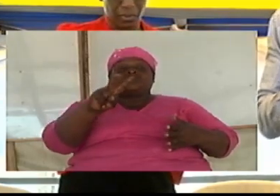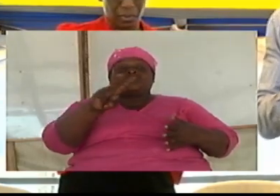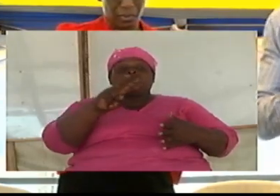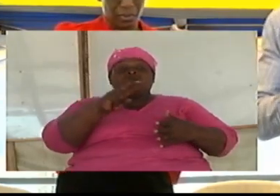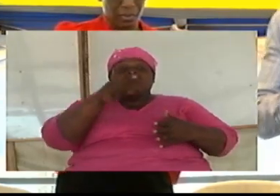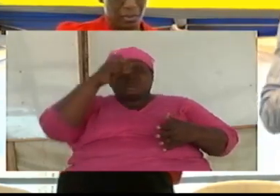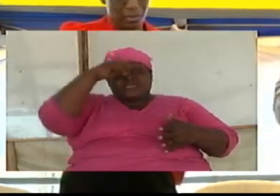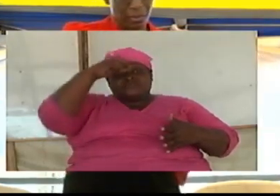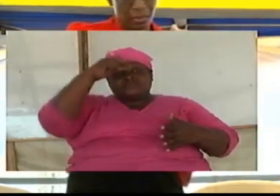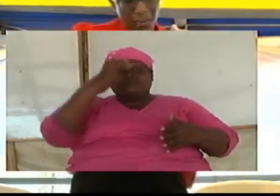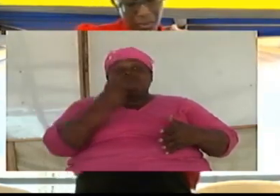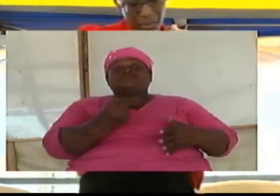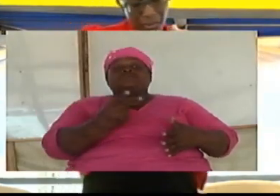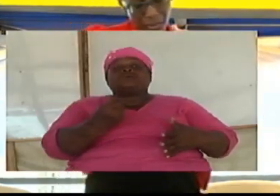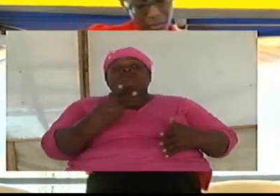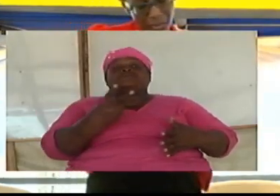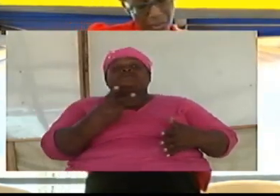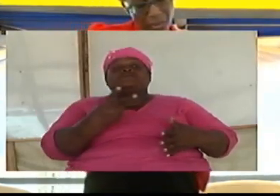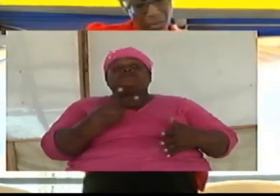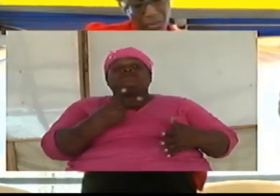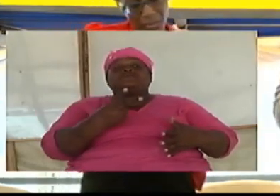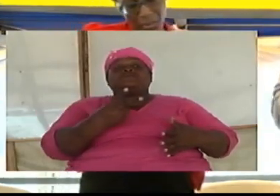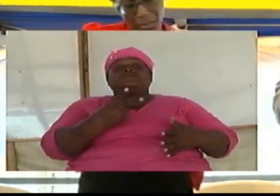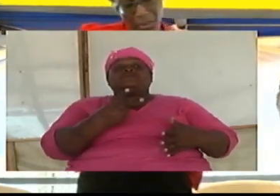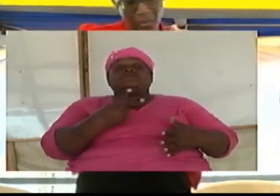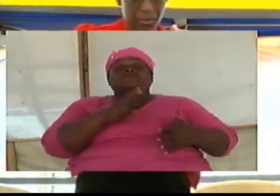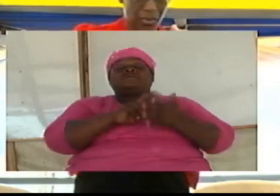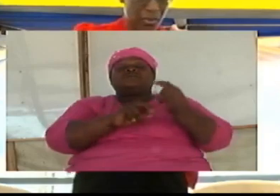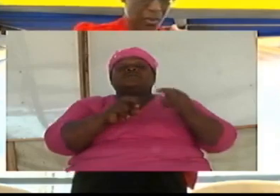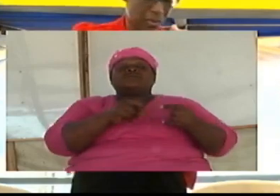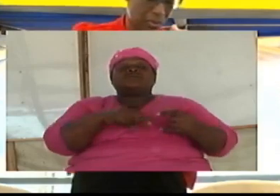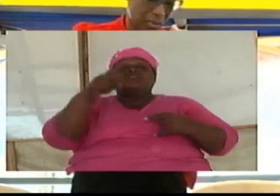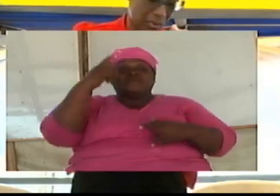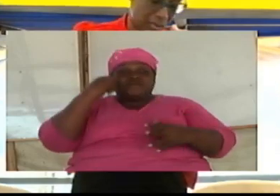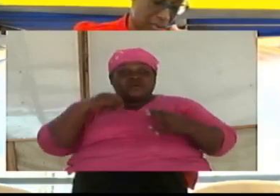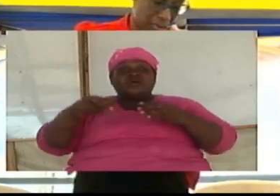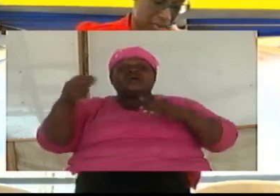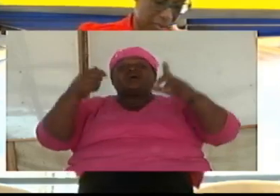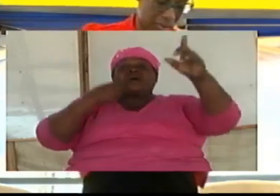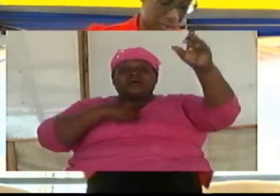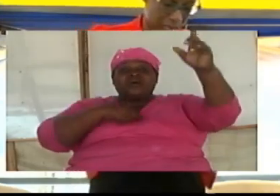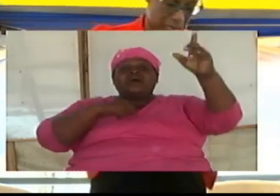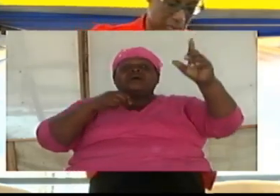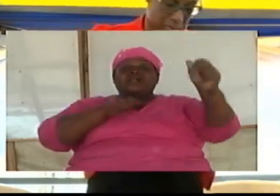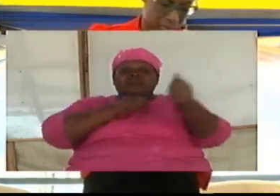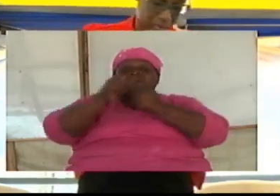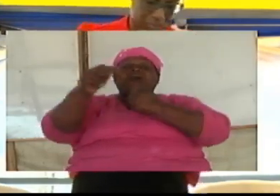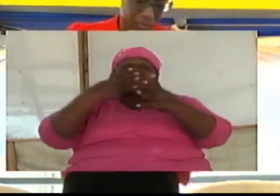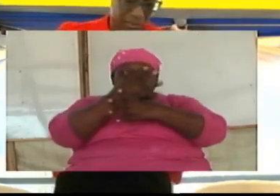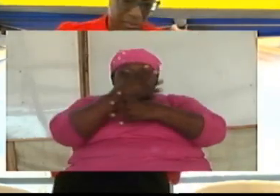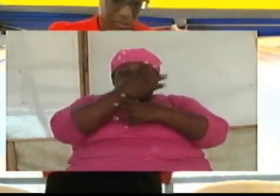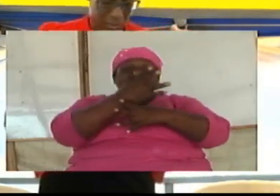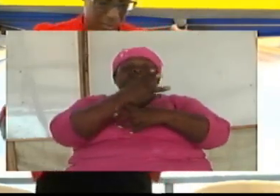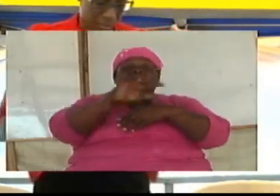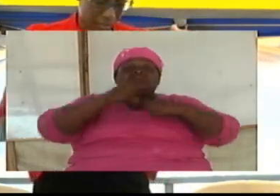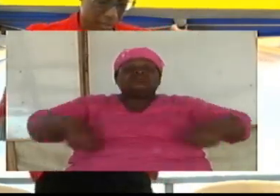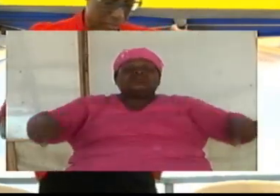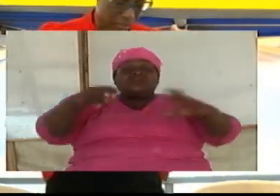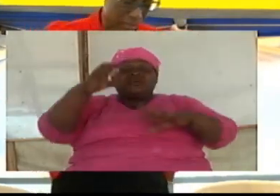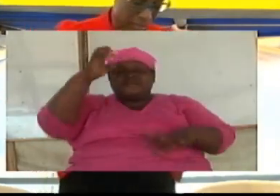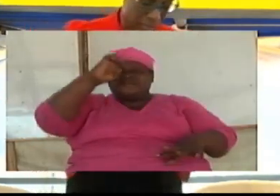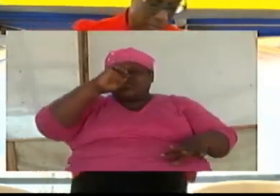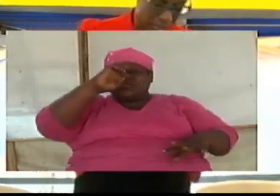Exodus 12 and 13. I'll go ahead and read. For I will pass through the land of Egypt this